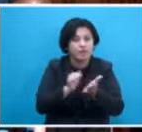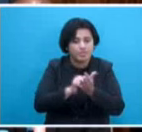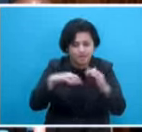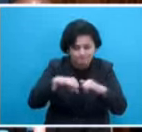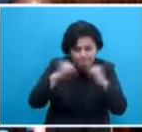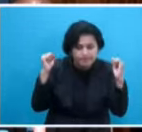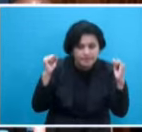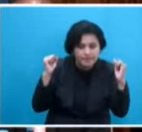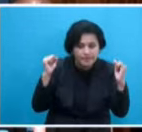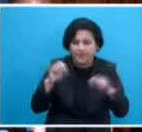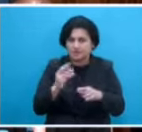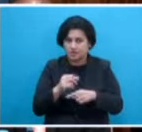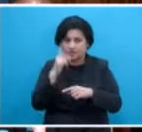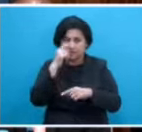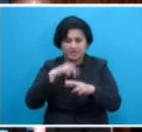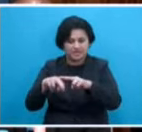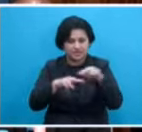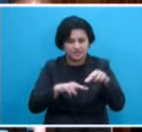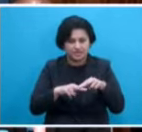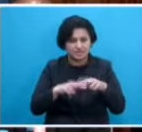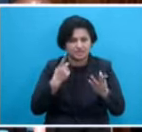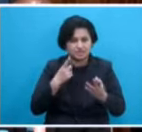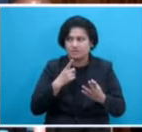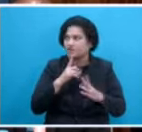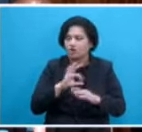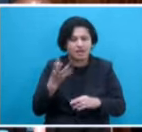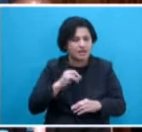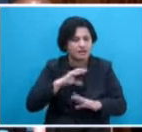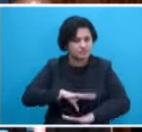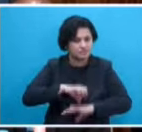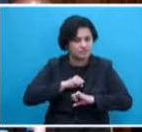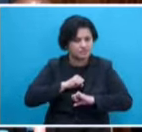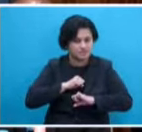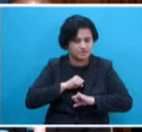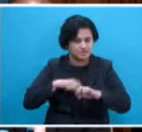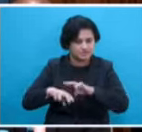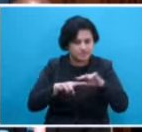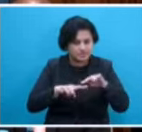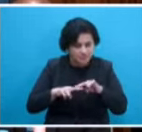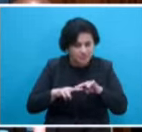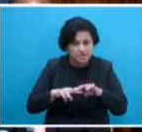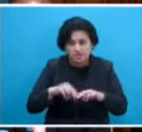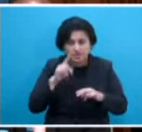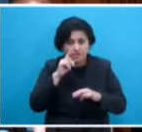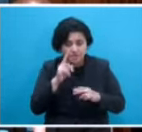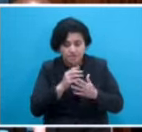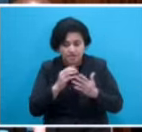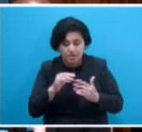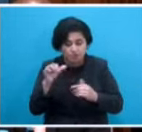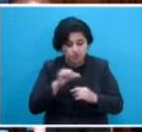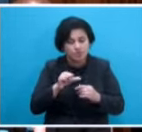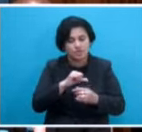public's declining confidence in the investment initiatives of this government, as well as the maintaining of law and order by the very